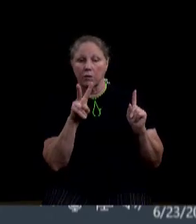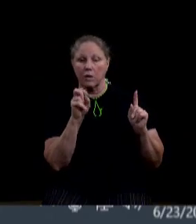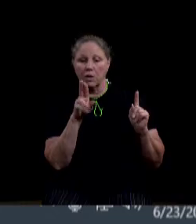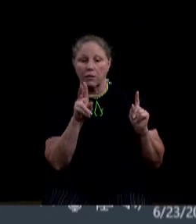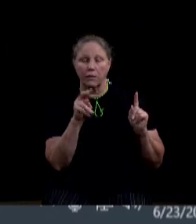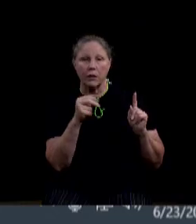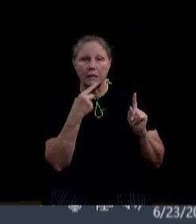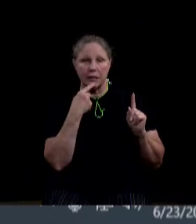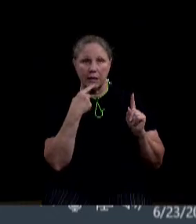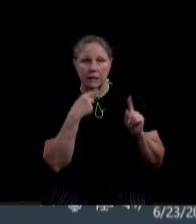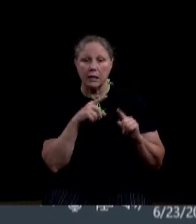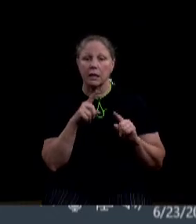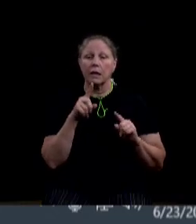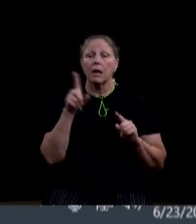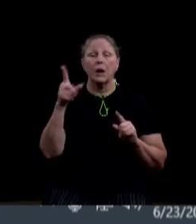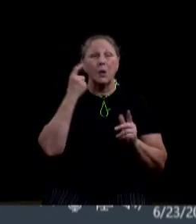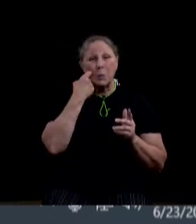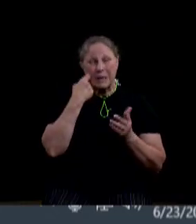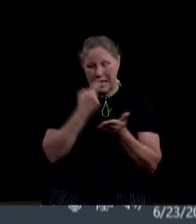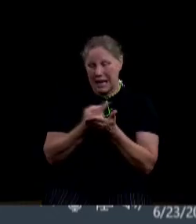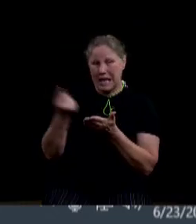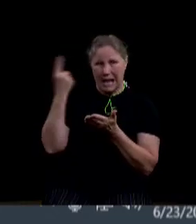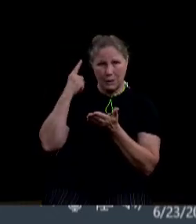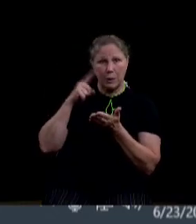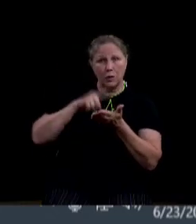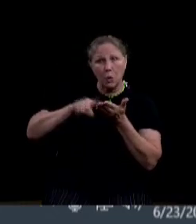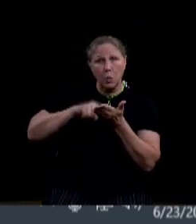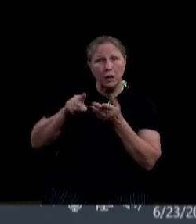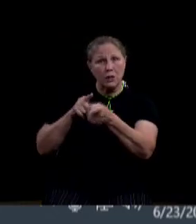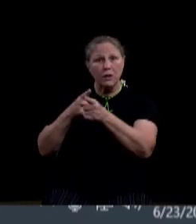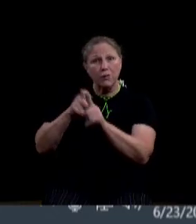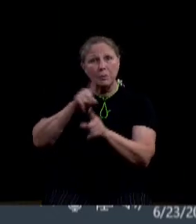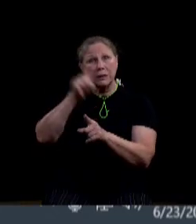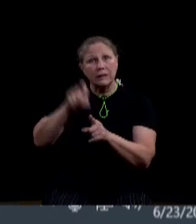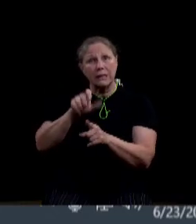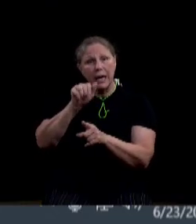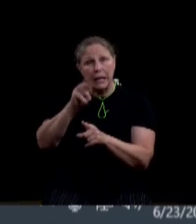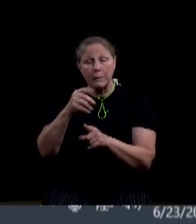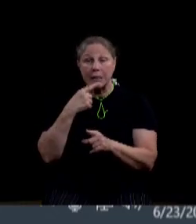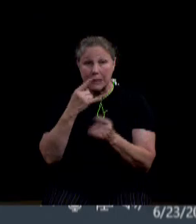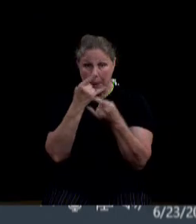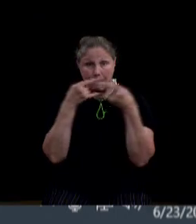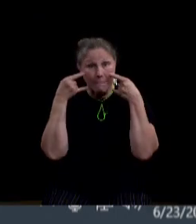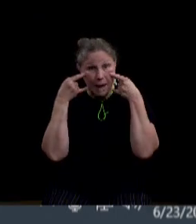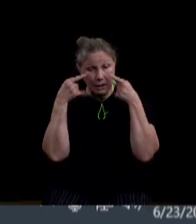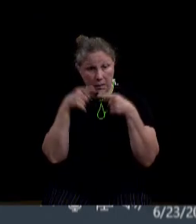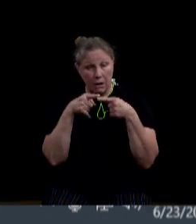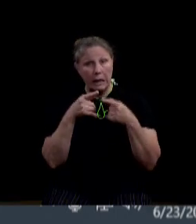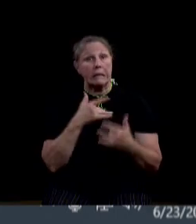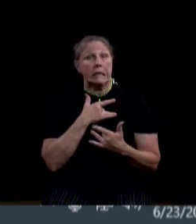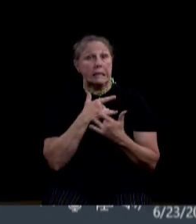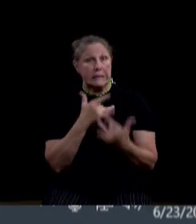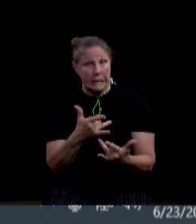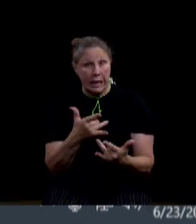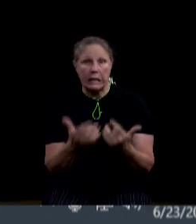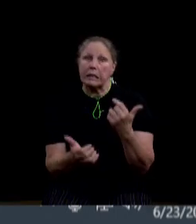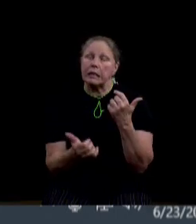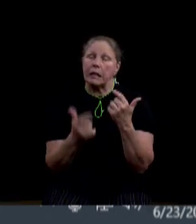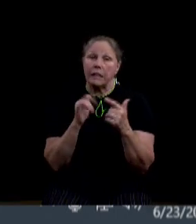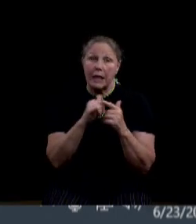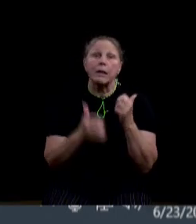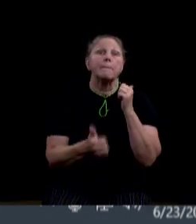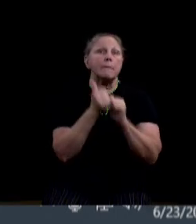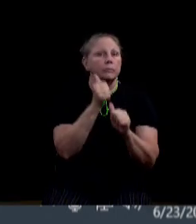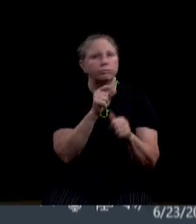also, which said that wearing a mask is likely the most important measure that we can take to try to prevent the